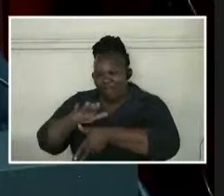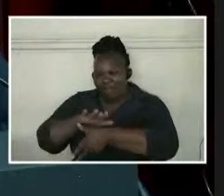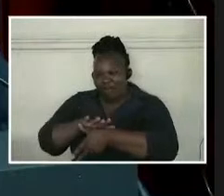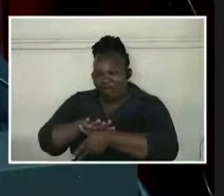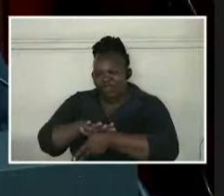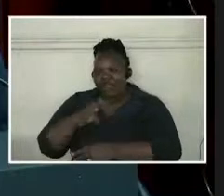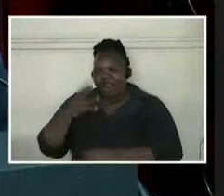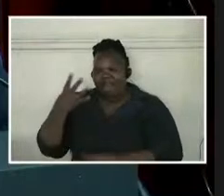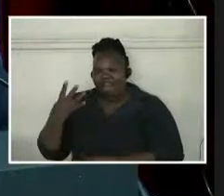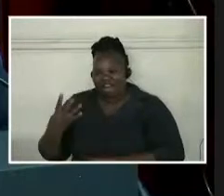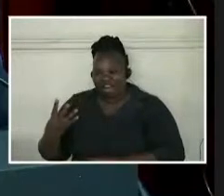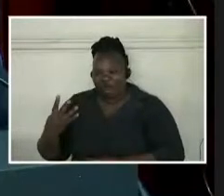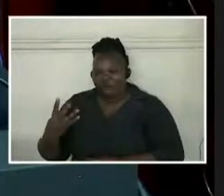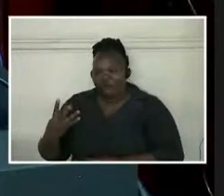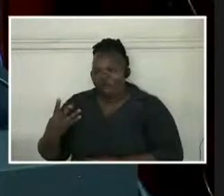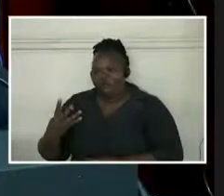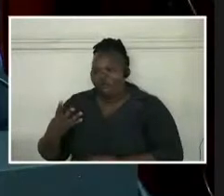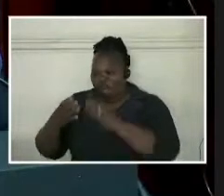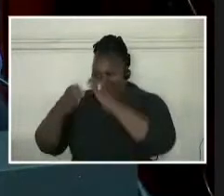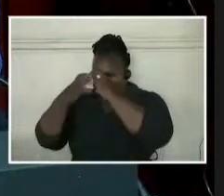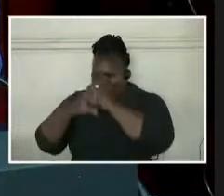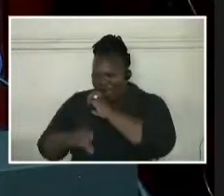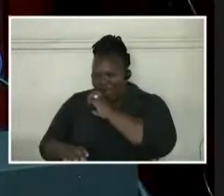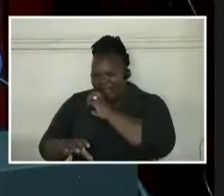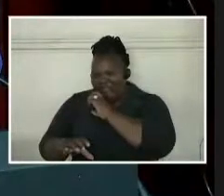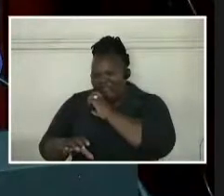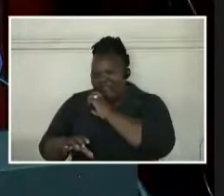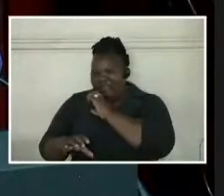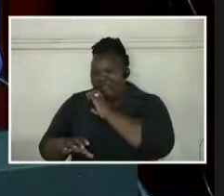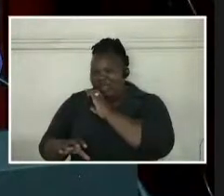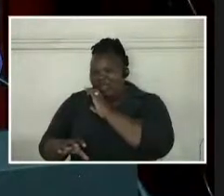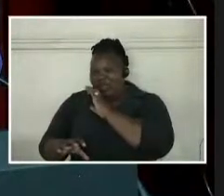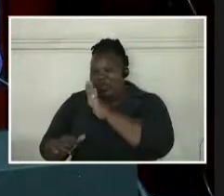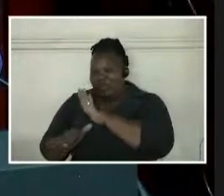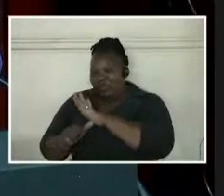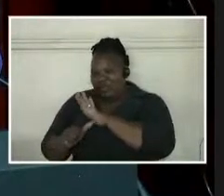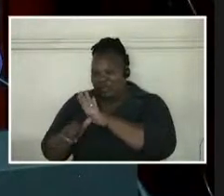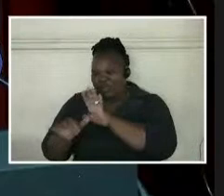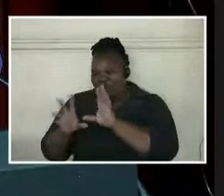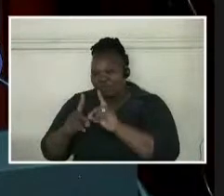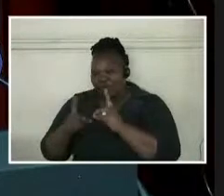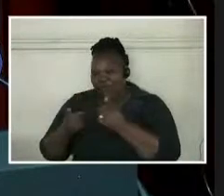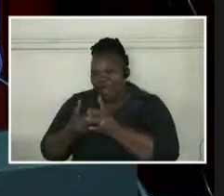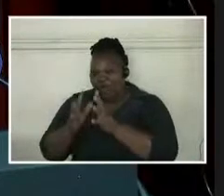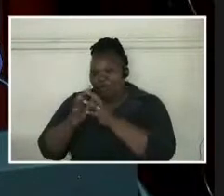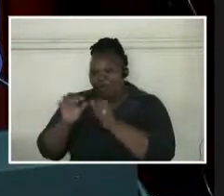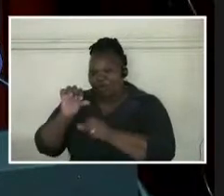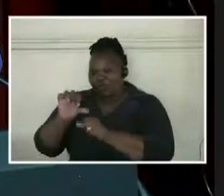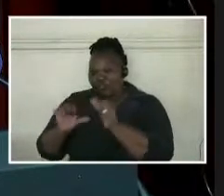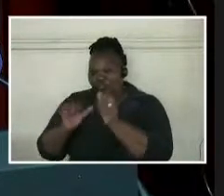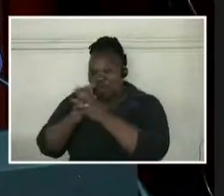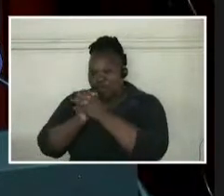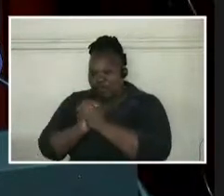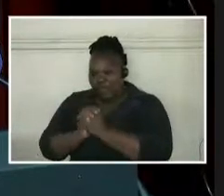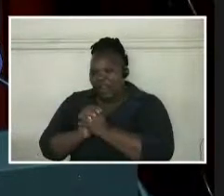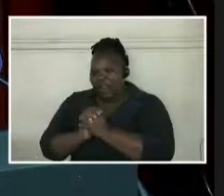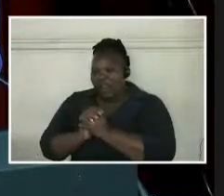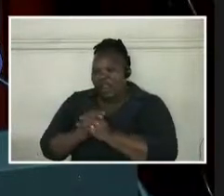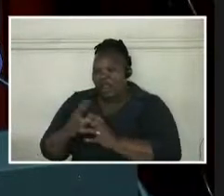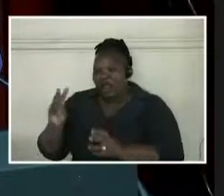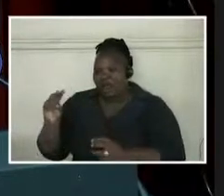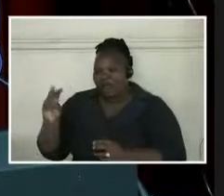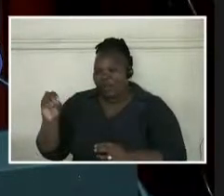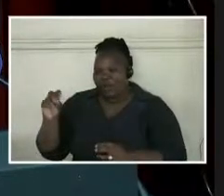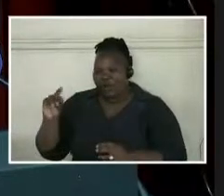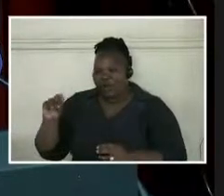for strengthening the focus of the key mandates of the department being the social cohesion and moral generation and